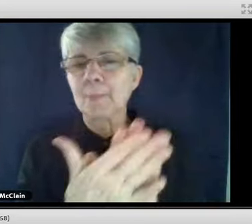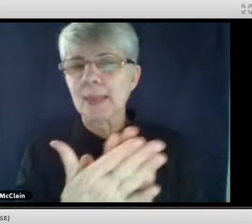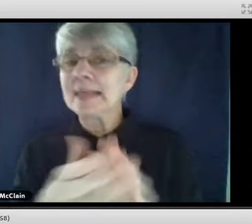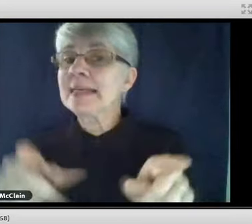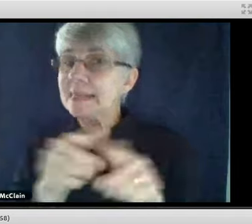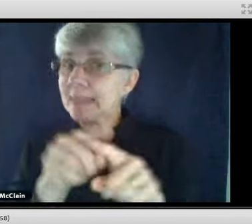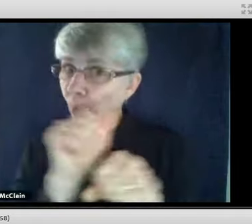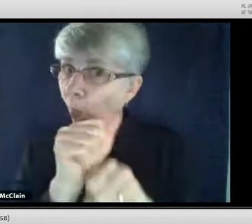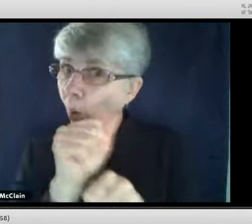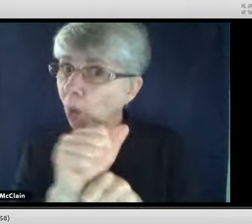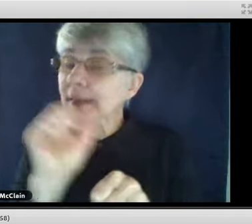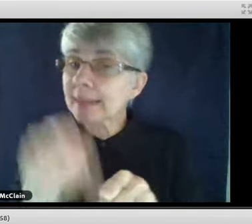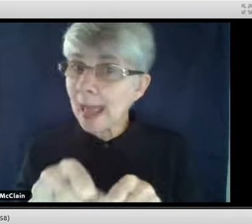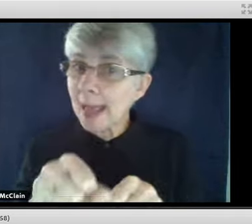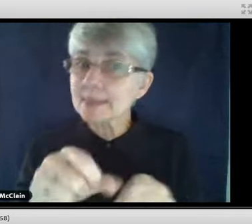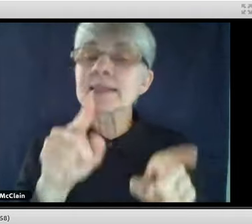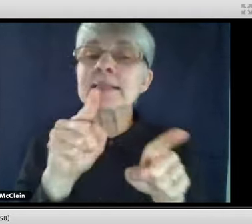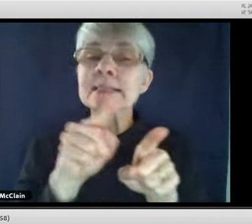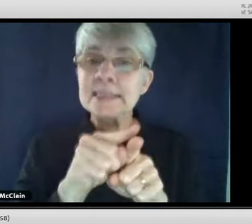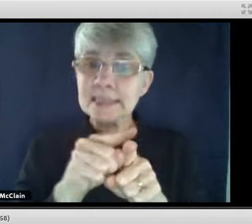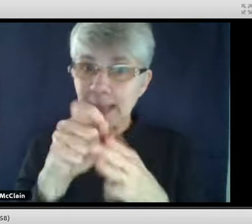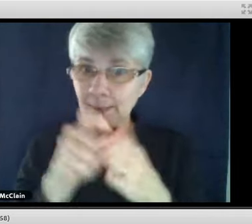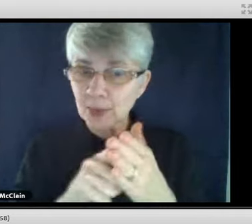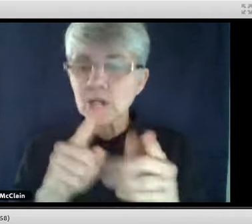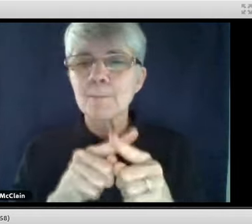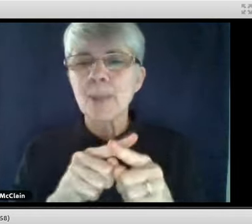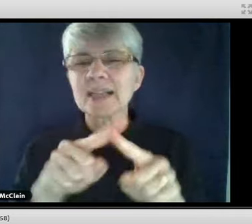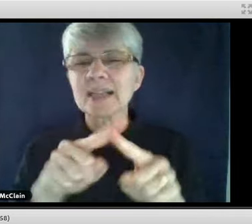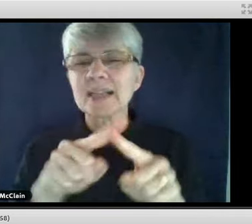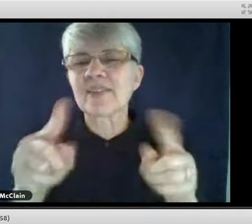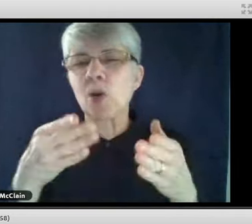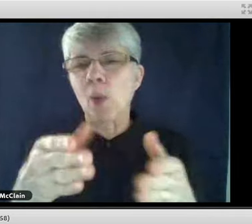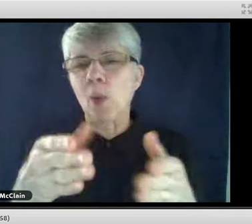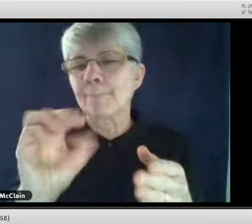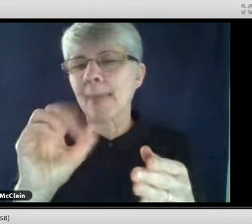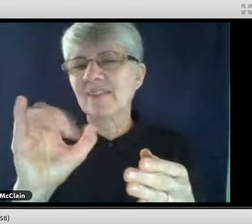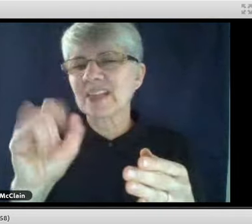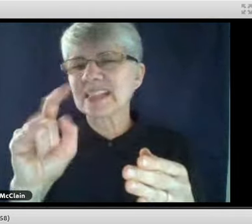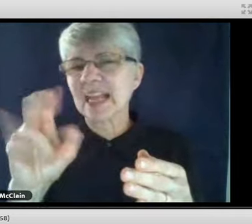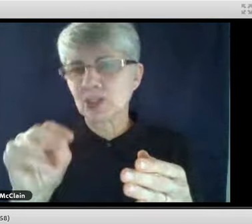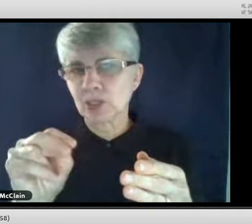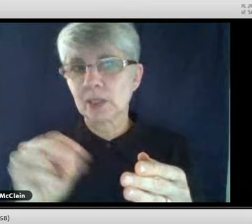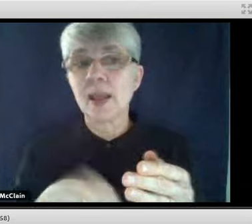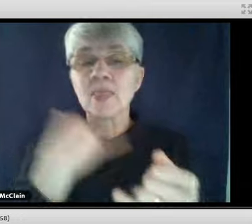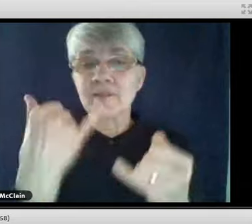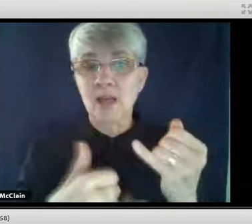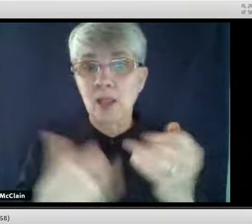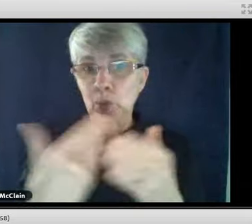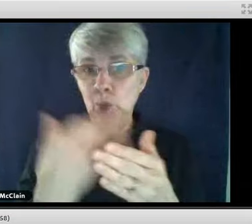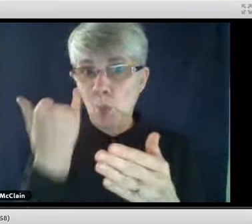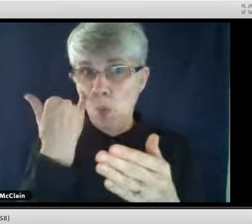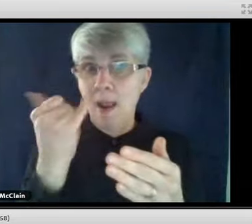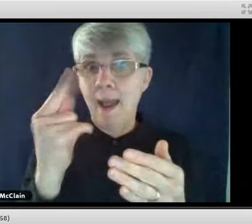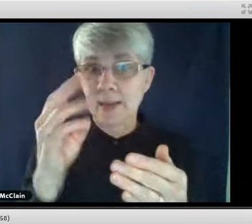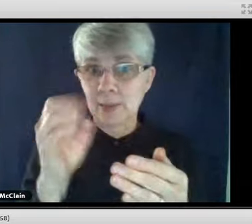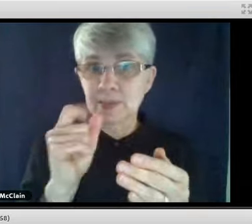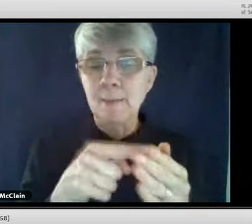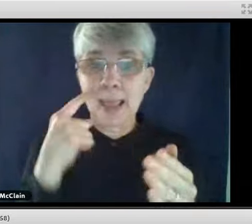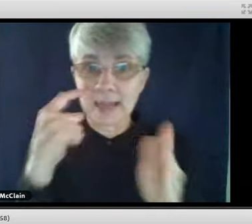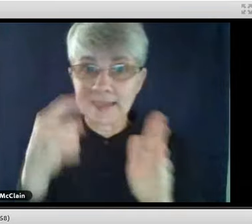work, same expression, just a different manifestation. Okay. All right, and then finally, new items can be